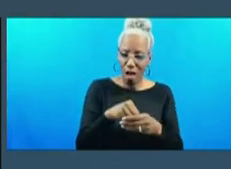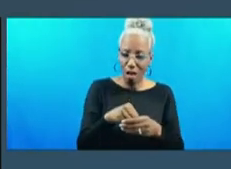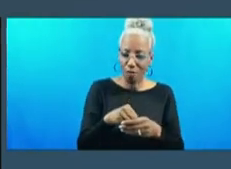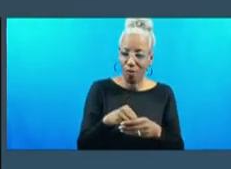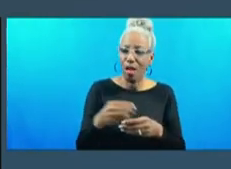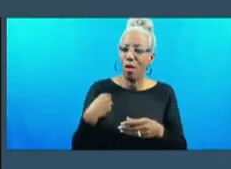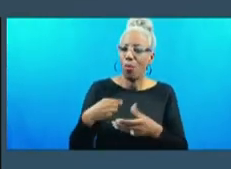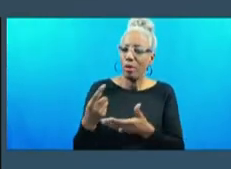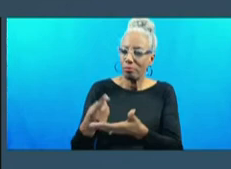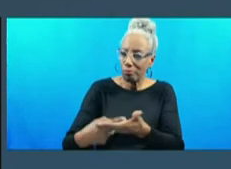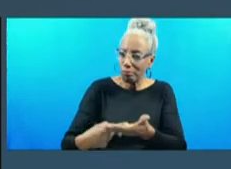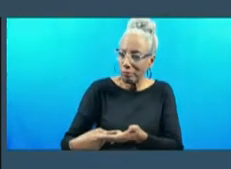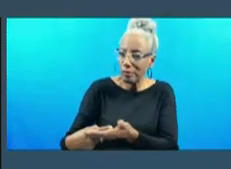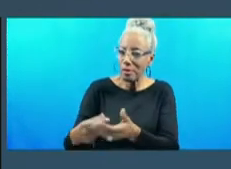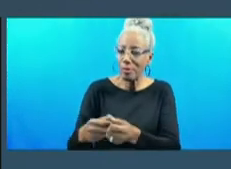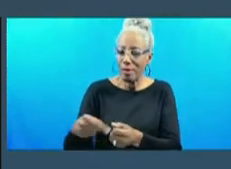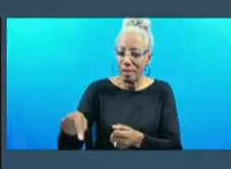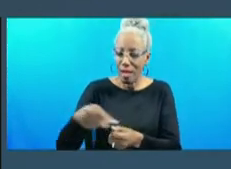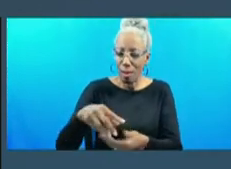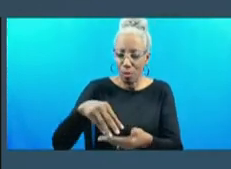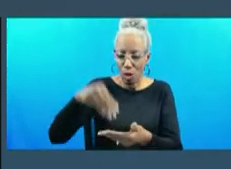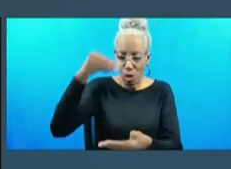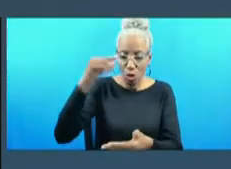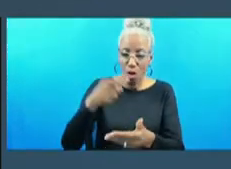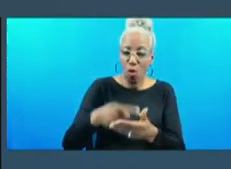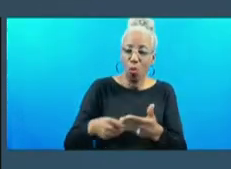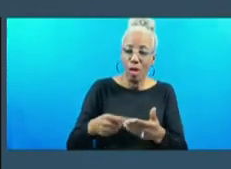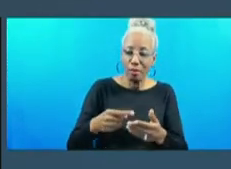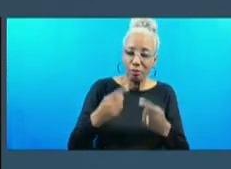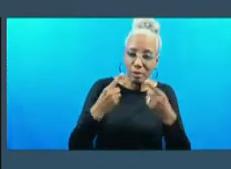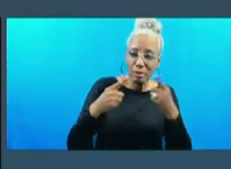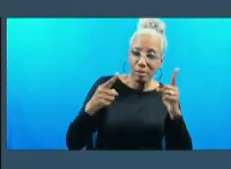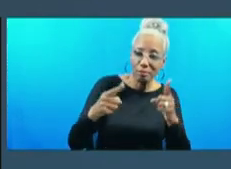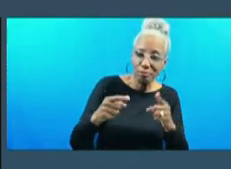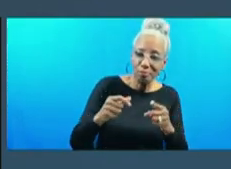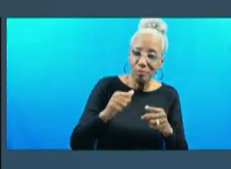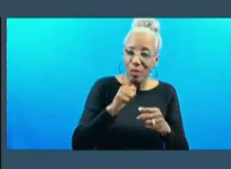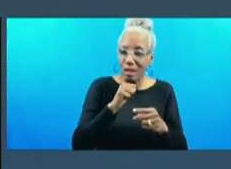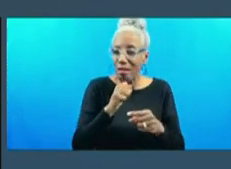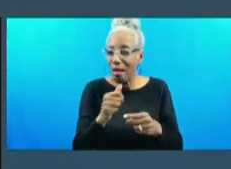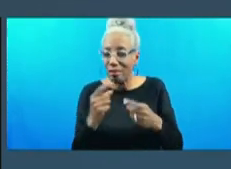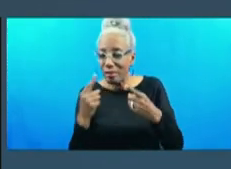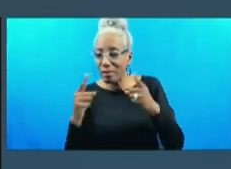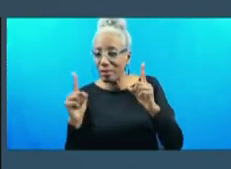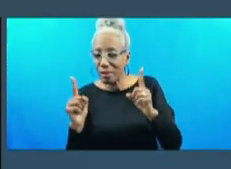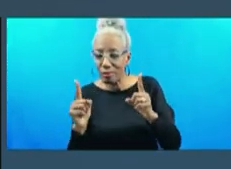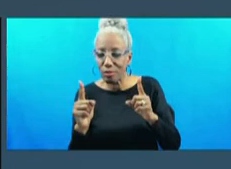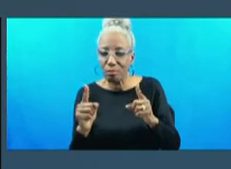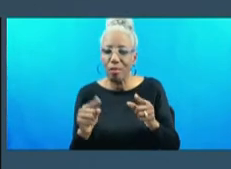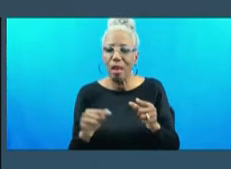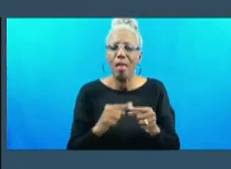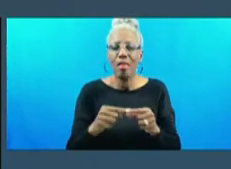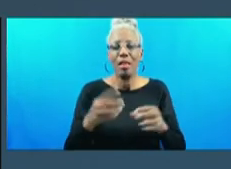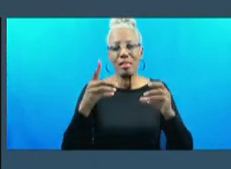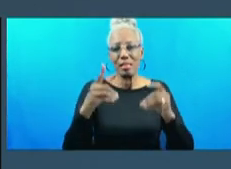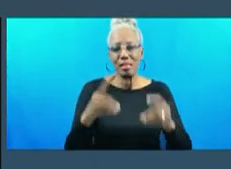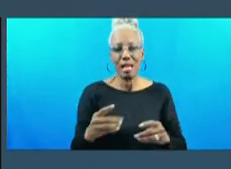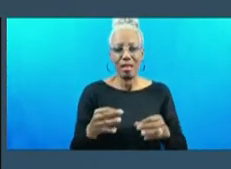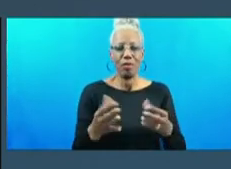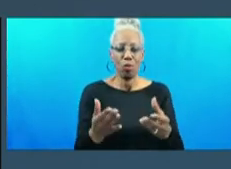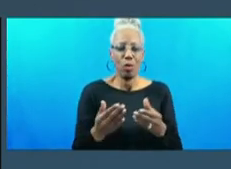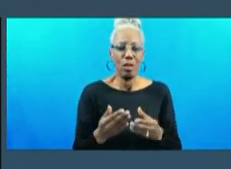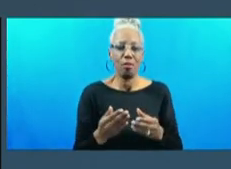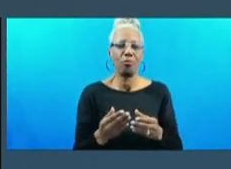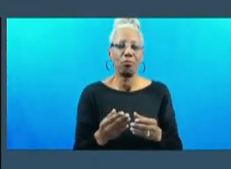further expansion if that's what we decide to do based on what the data tells us. I don't want to take more time from my